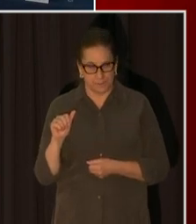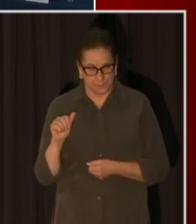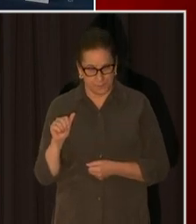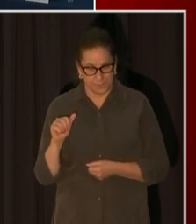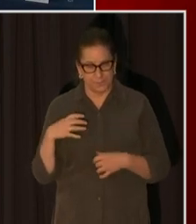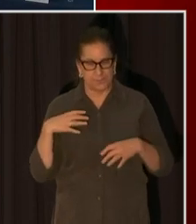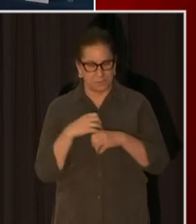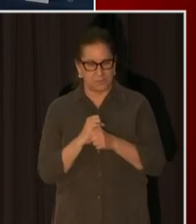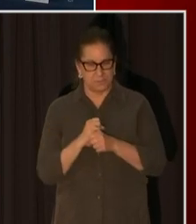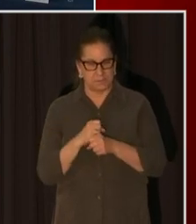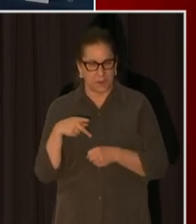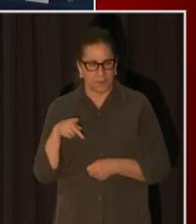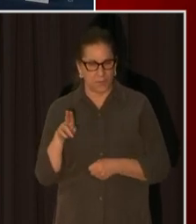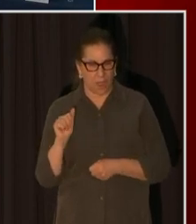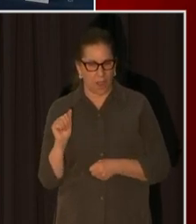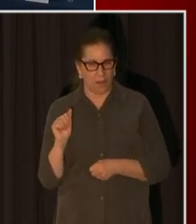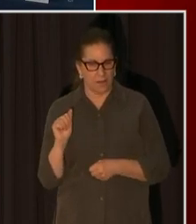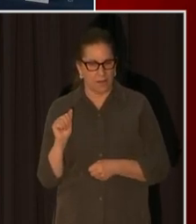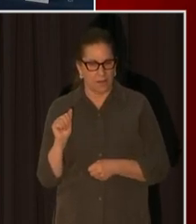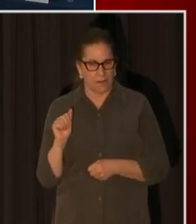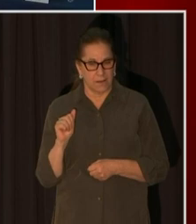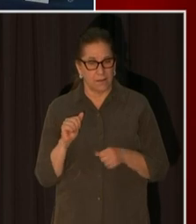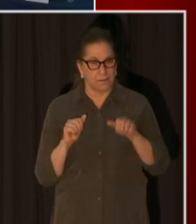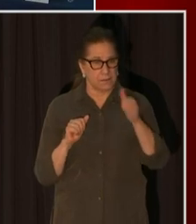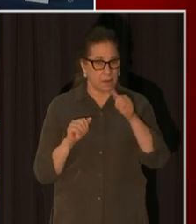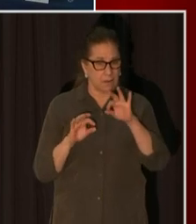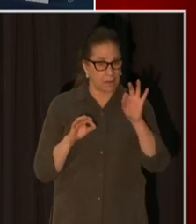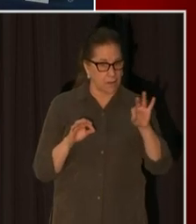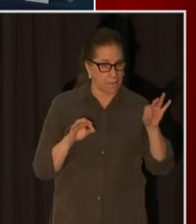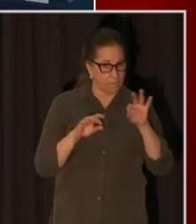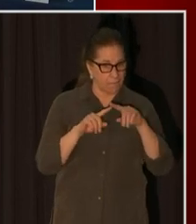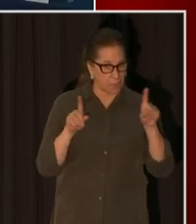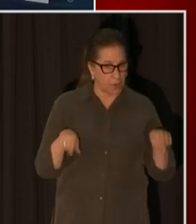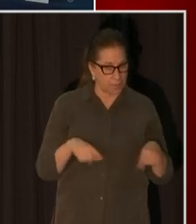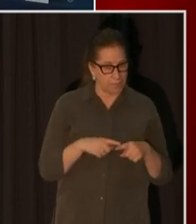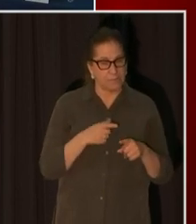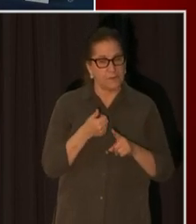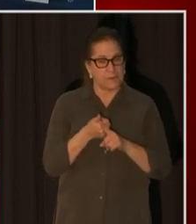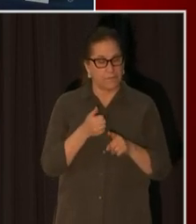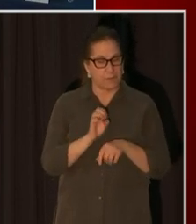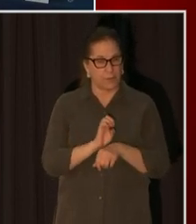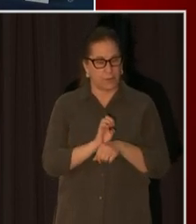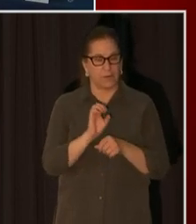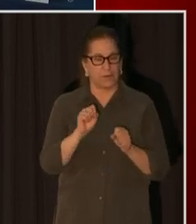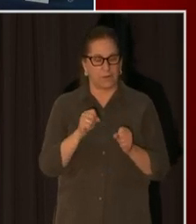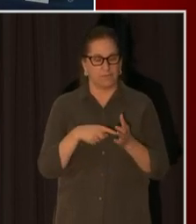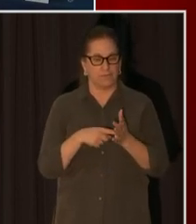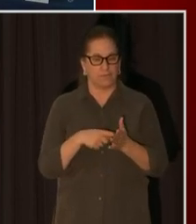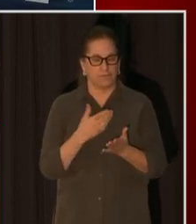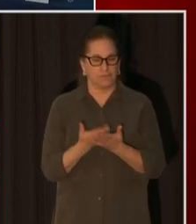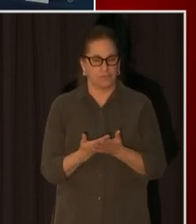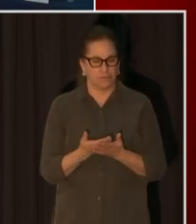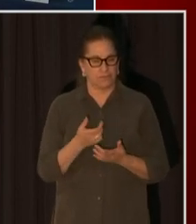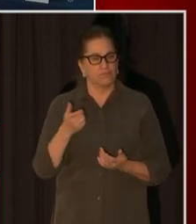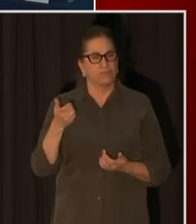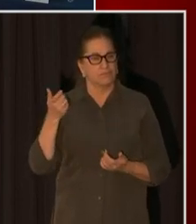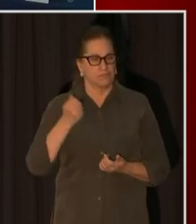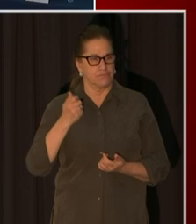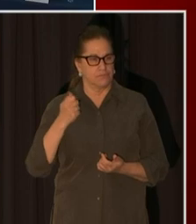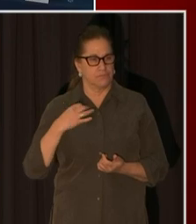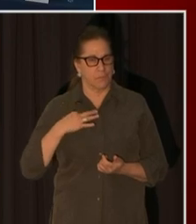go to next to Director Unique Morris-Hughes, and she runs the Department of Employment Services. And at